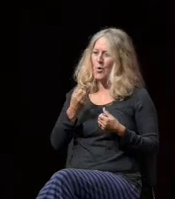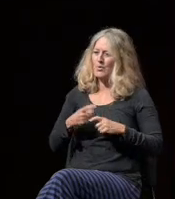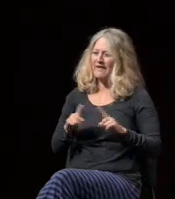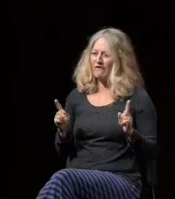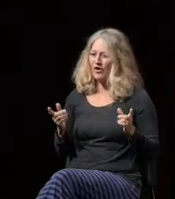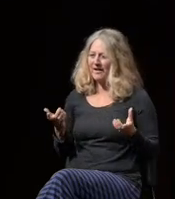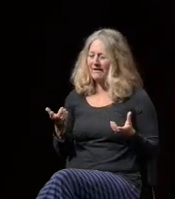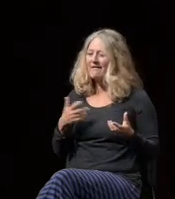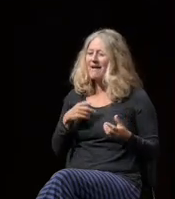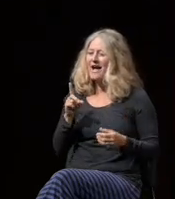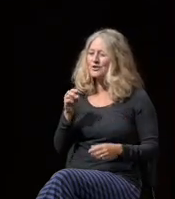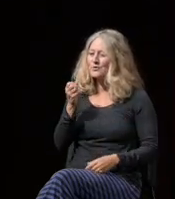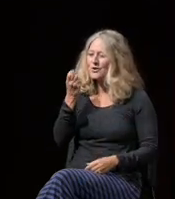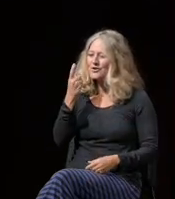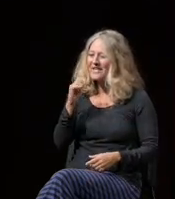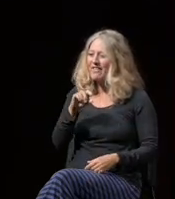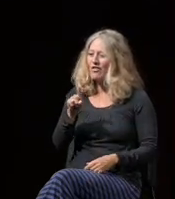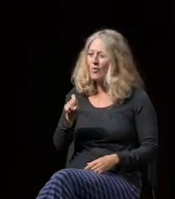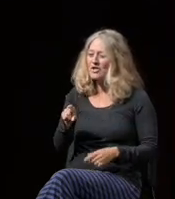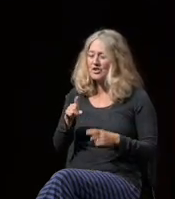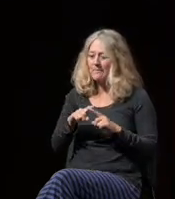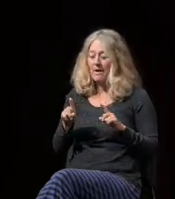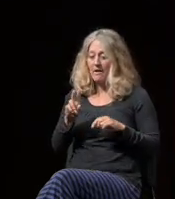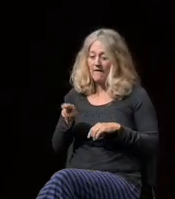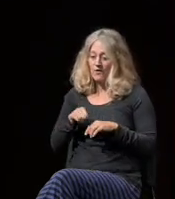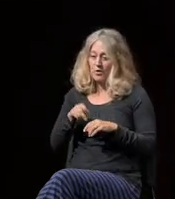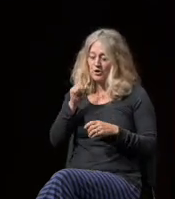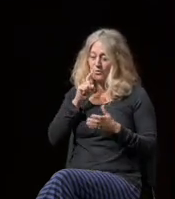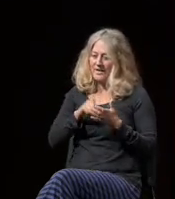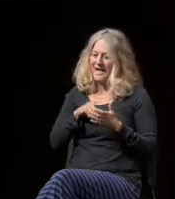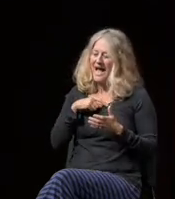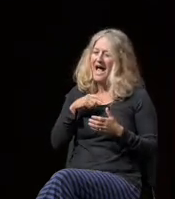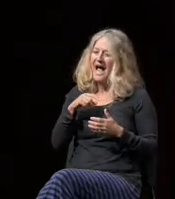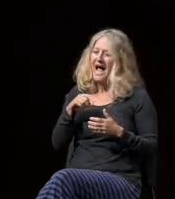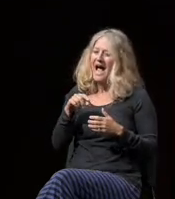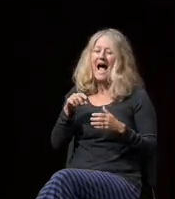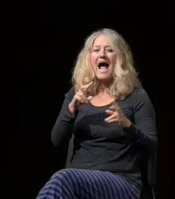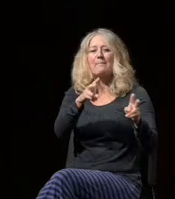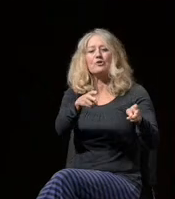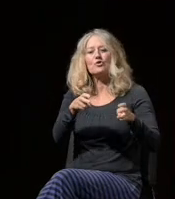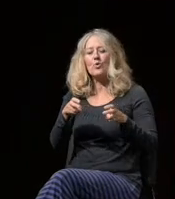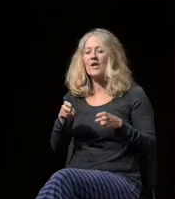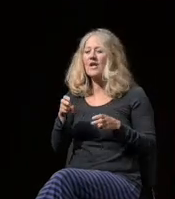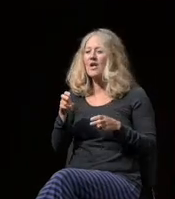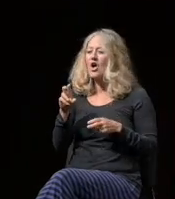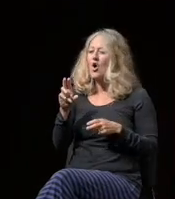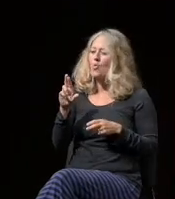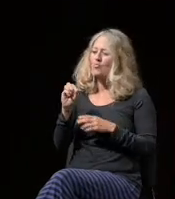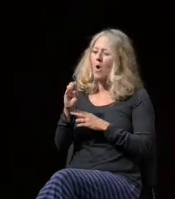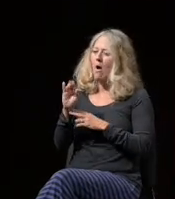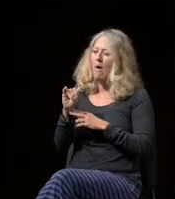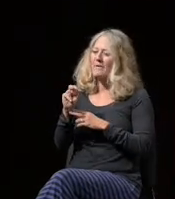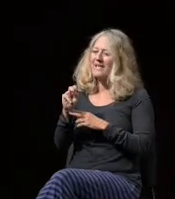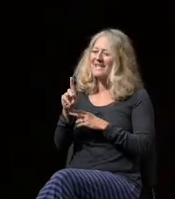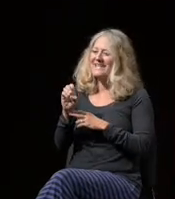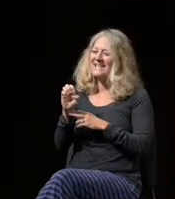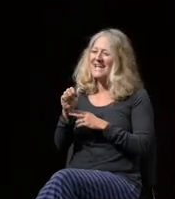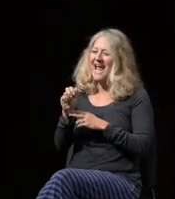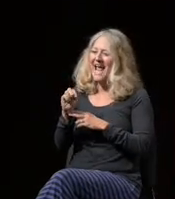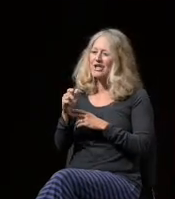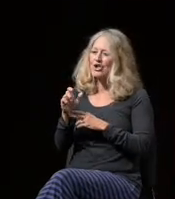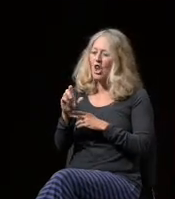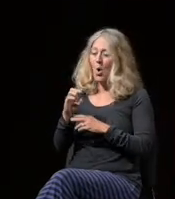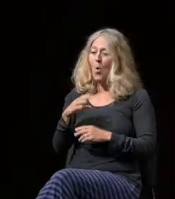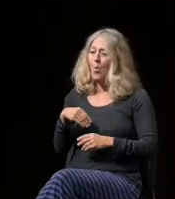the question. And of course, you may recognize I'm drawing on the work of the sociologist Robin DiAngelo, who is a white